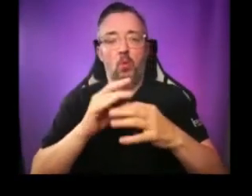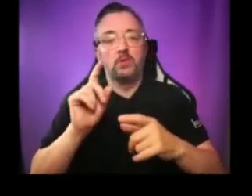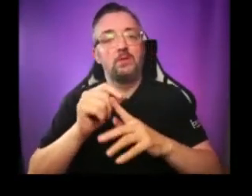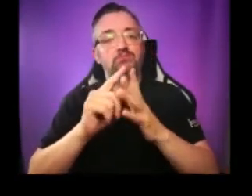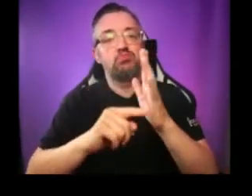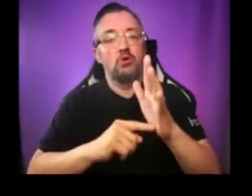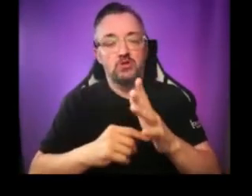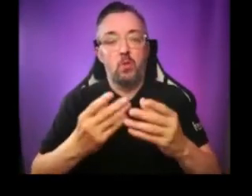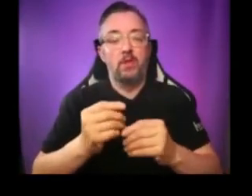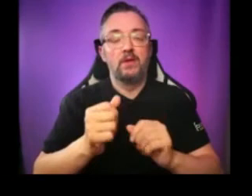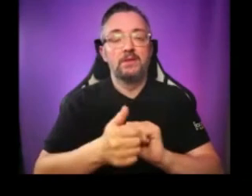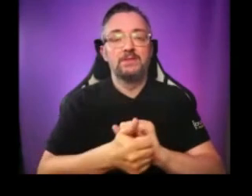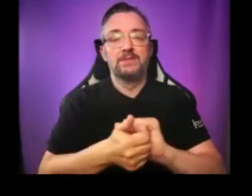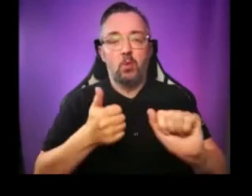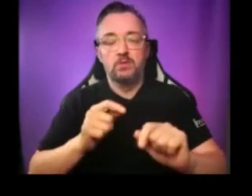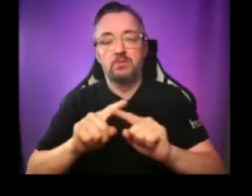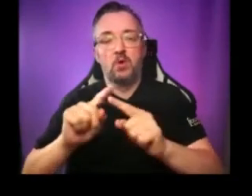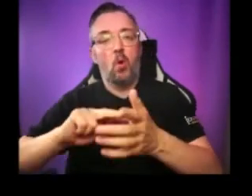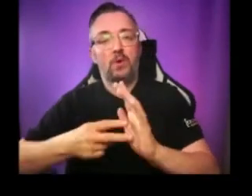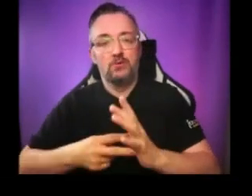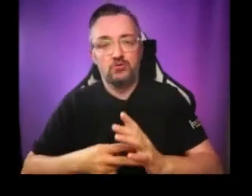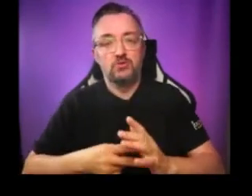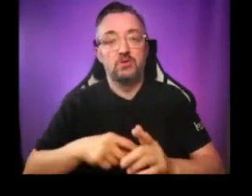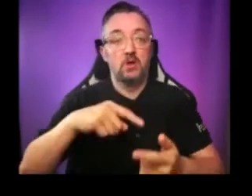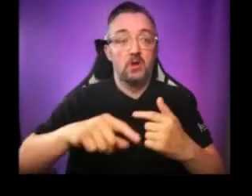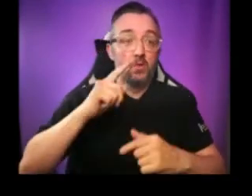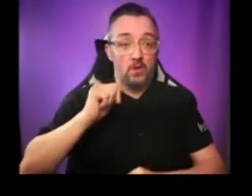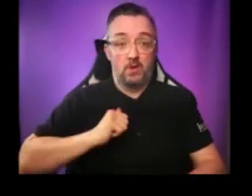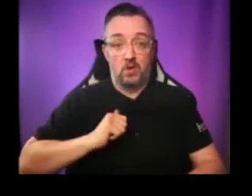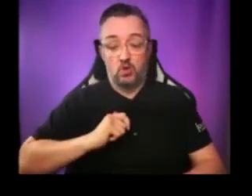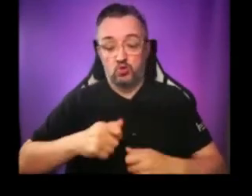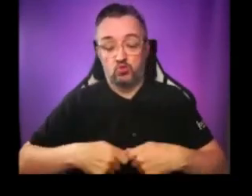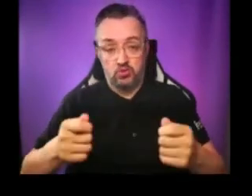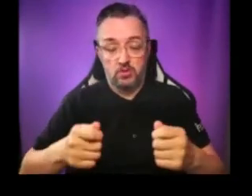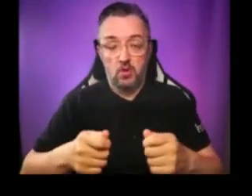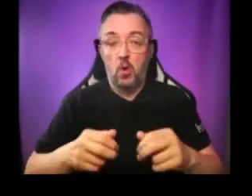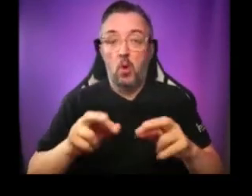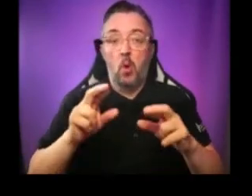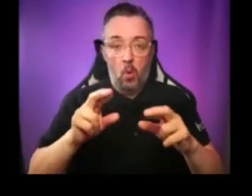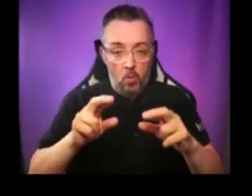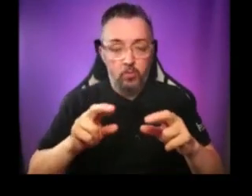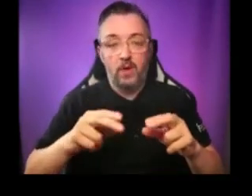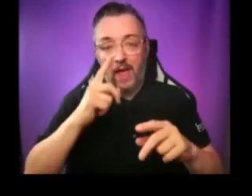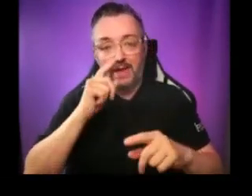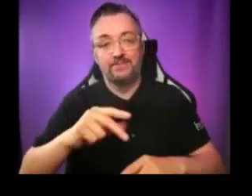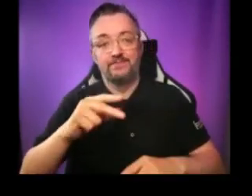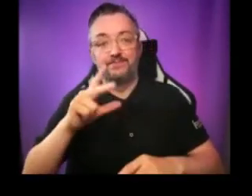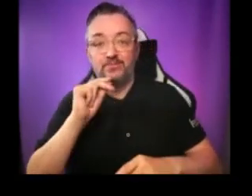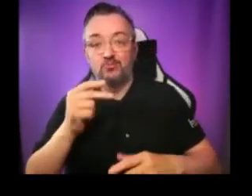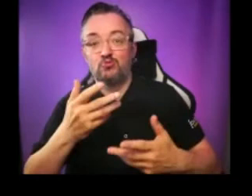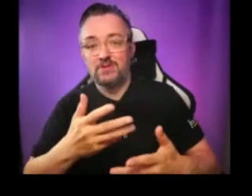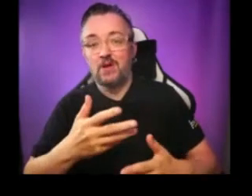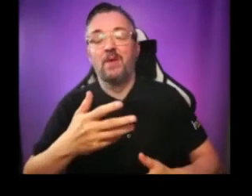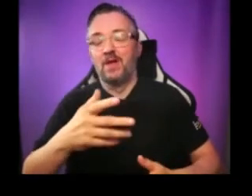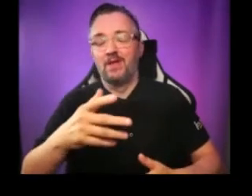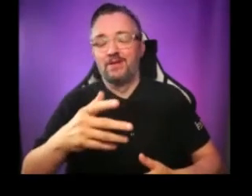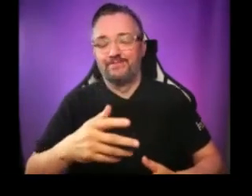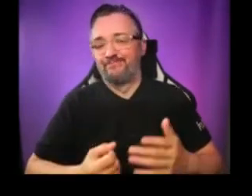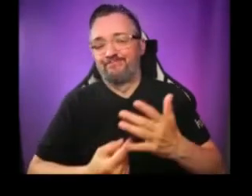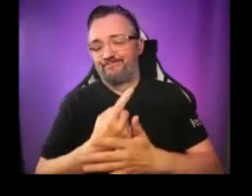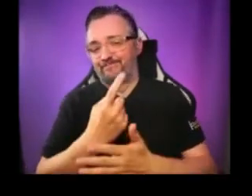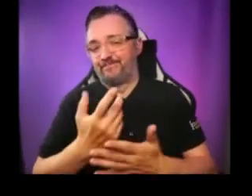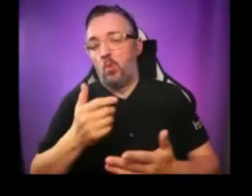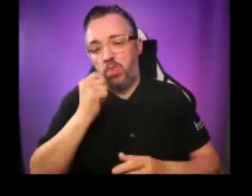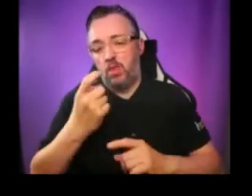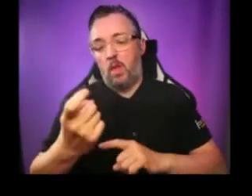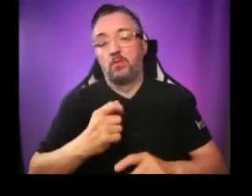with sporting organizations that will be released soon. Hope to be able to speak to that today, but it will be soon. And this